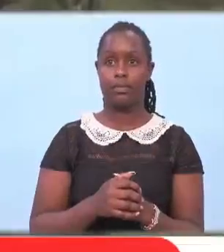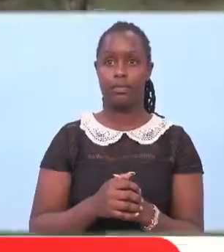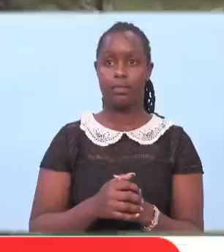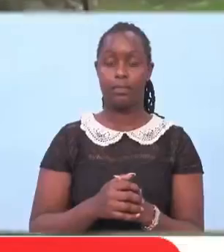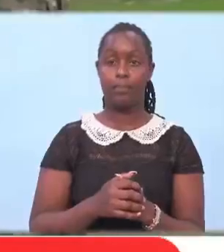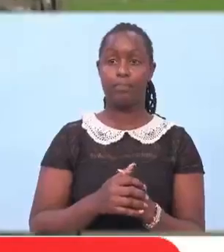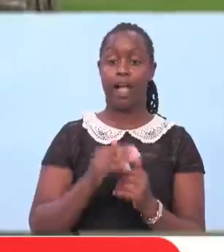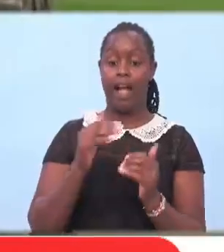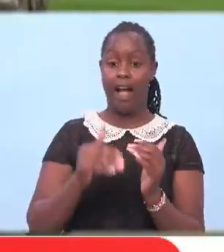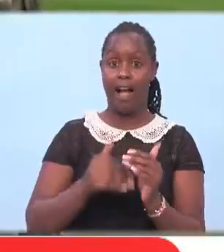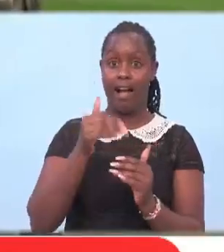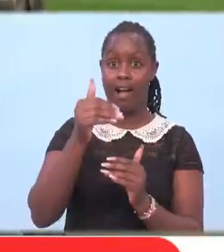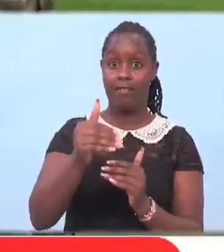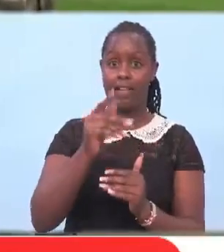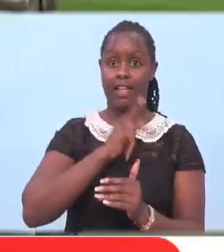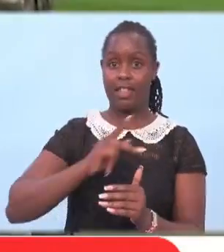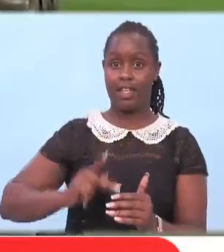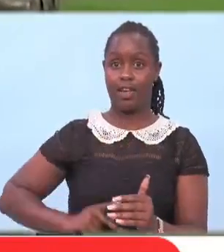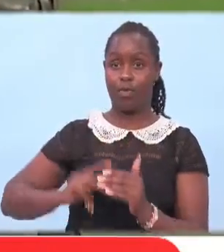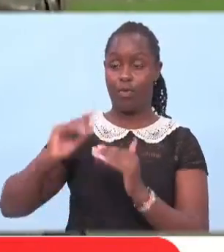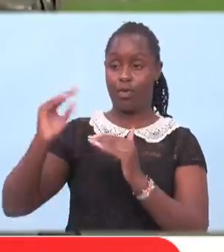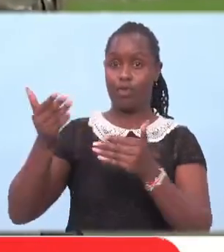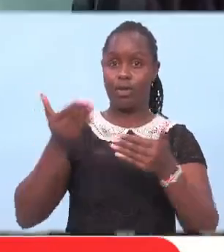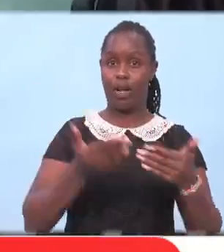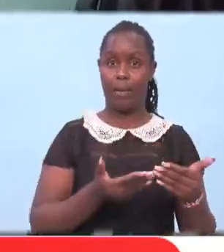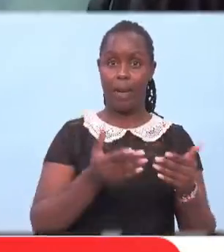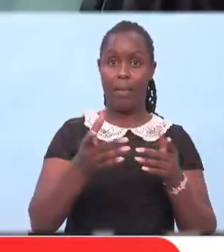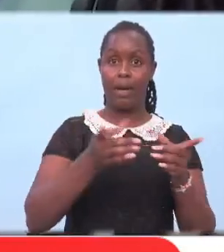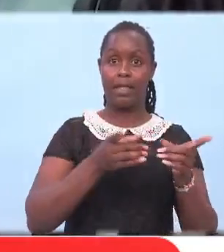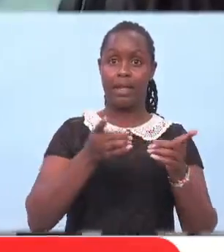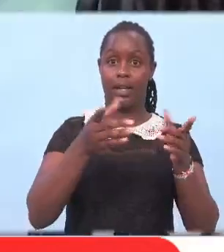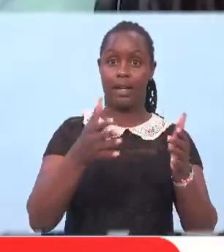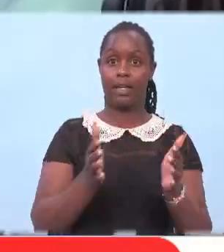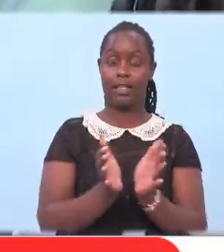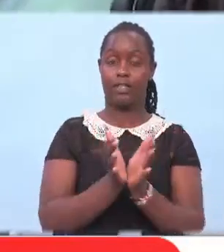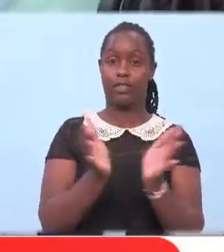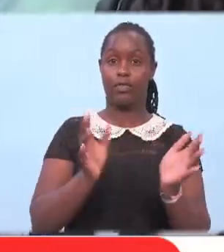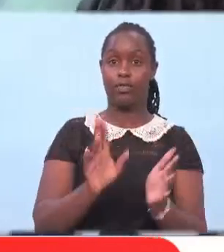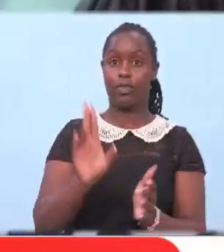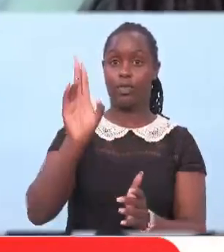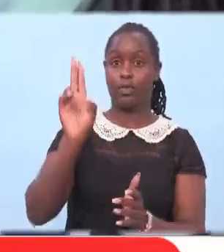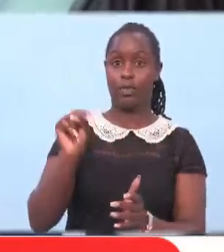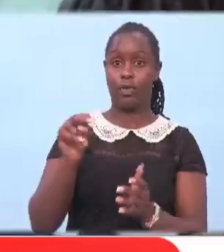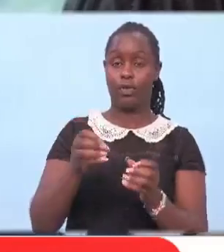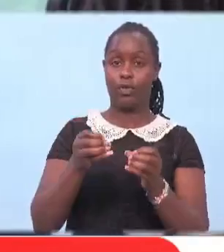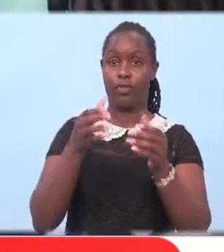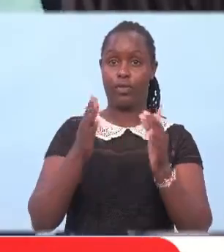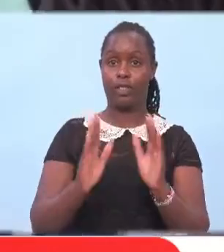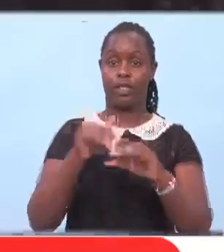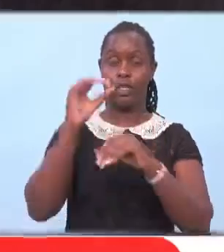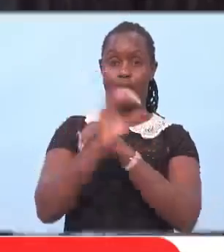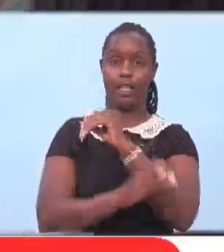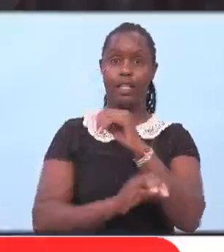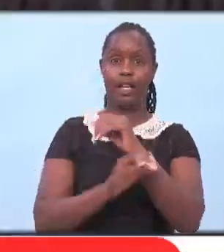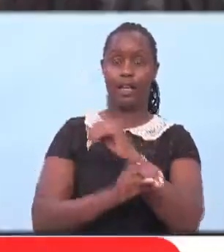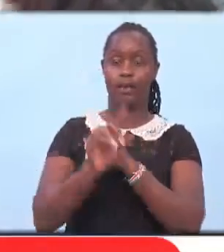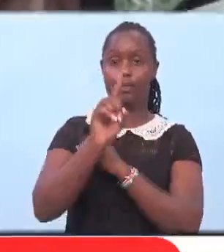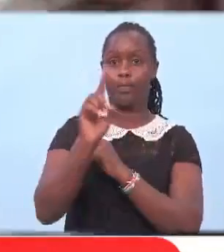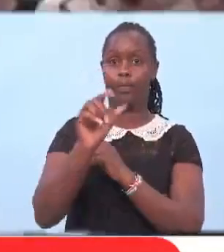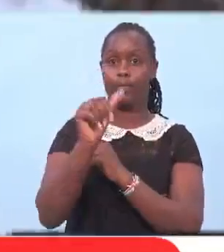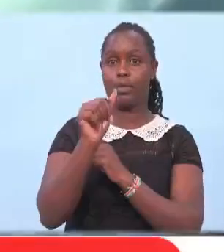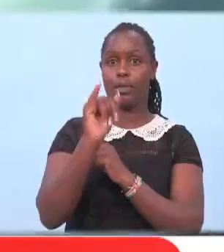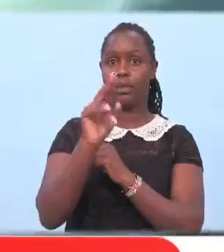After here, the King was welcomed by the Director General of the United Nations offices in the country, Zainab